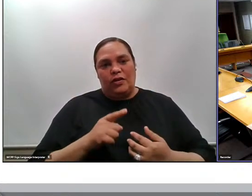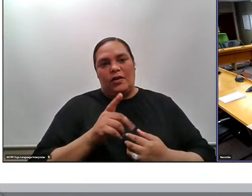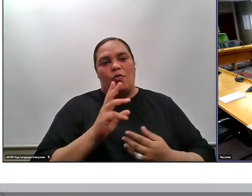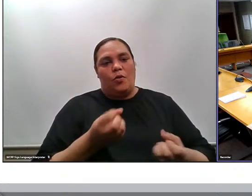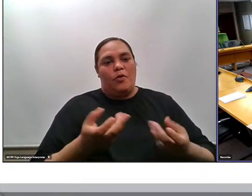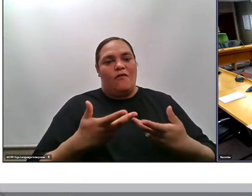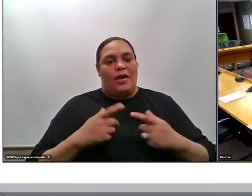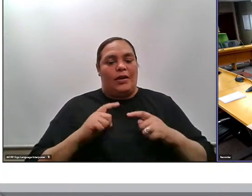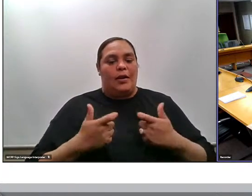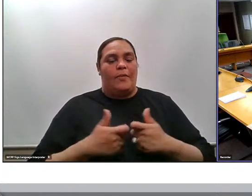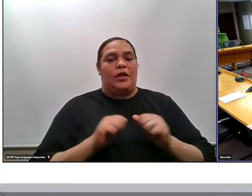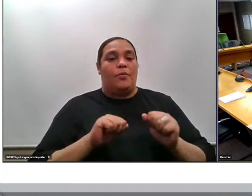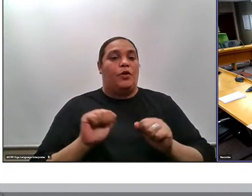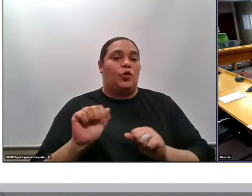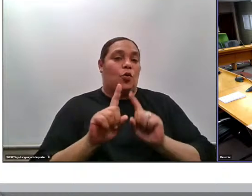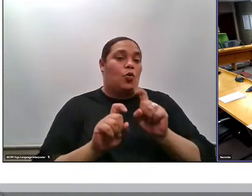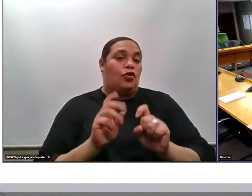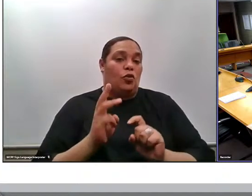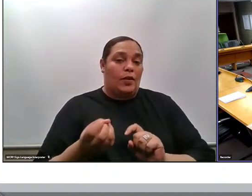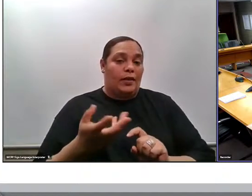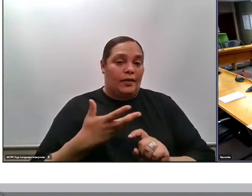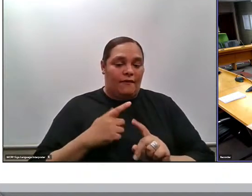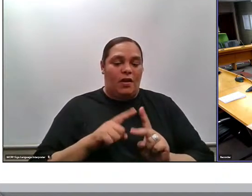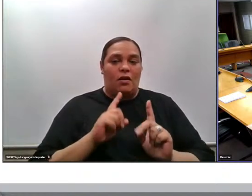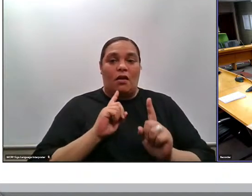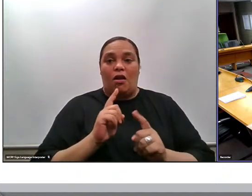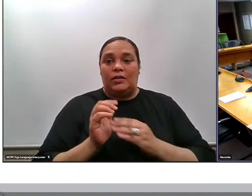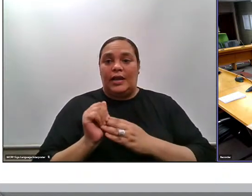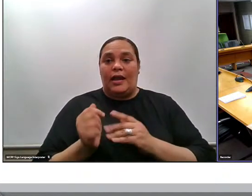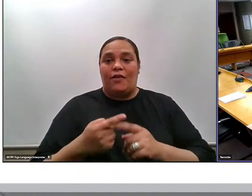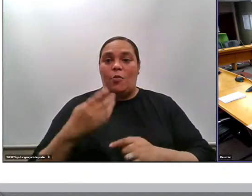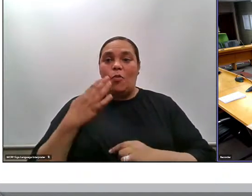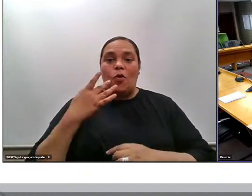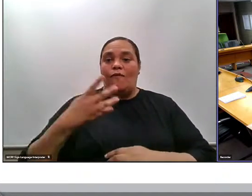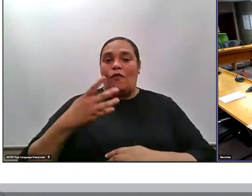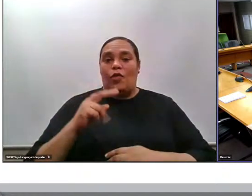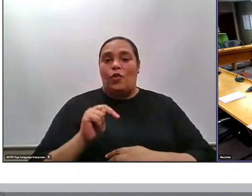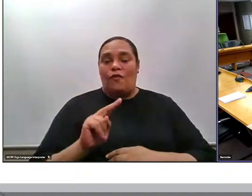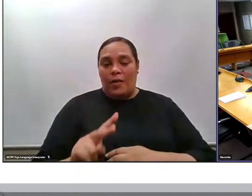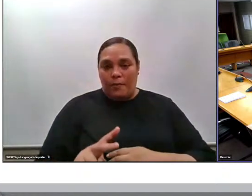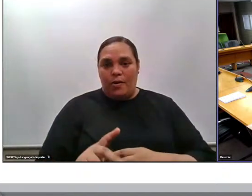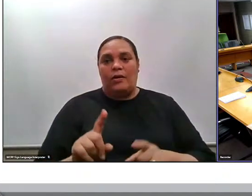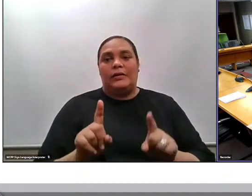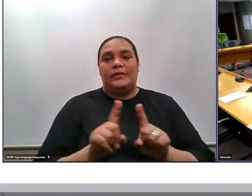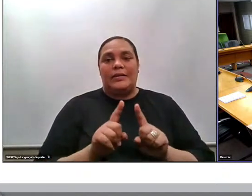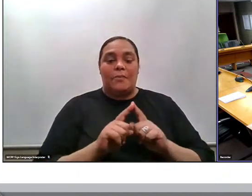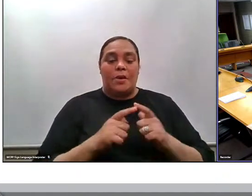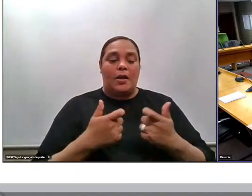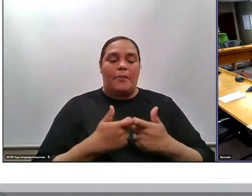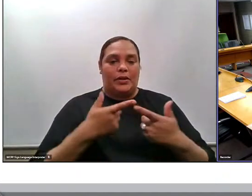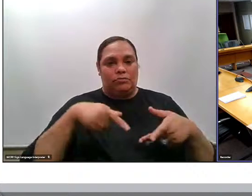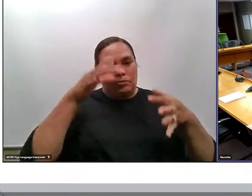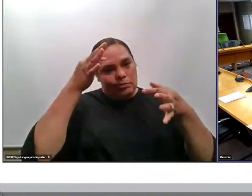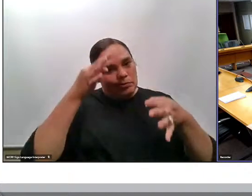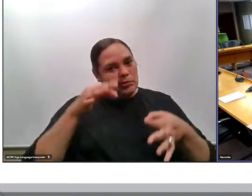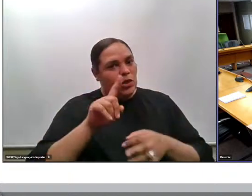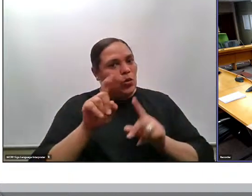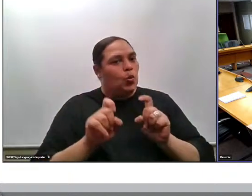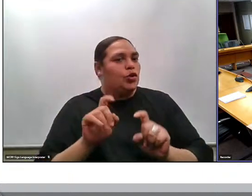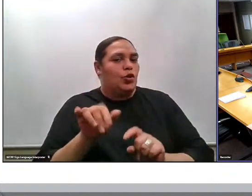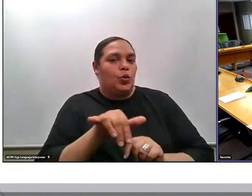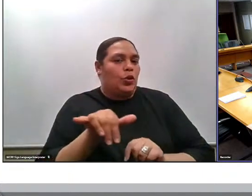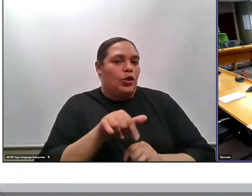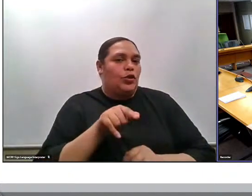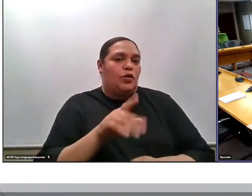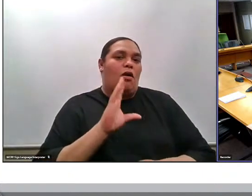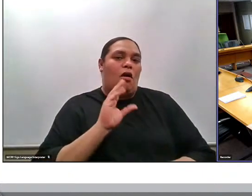provide the committee with possible questions and answer guide by the 4th of November. The committee will decide which questions they